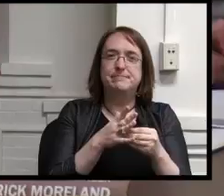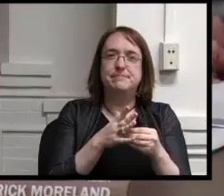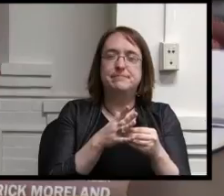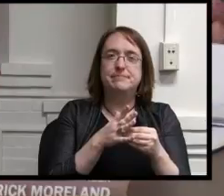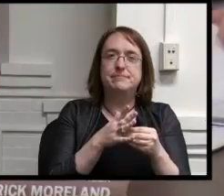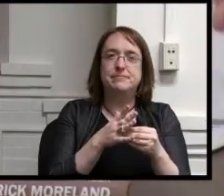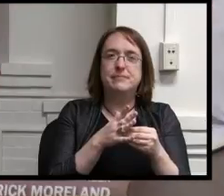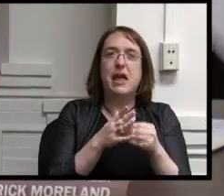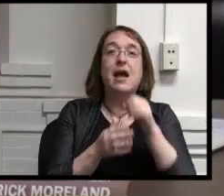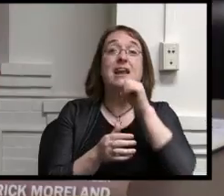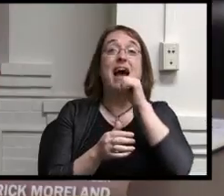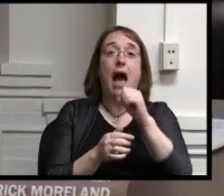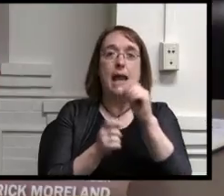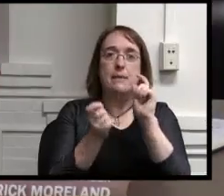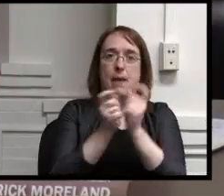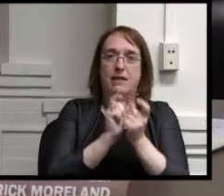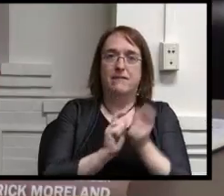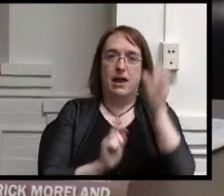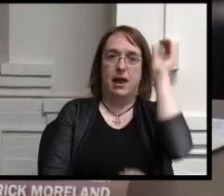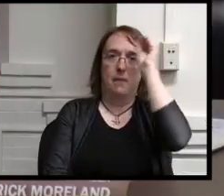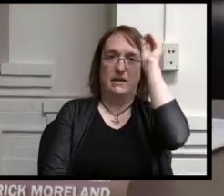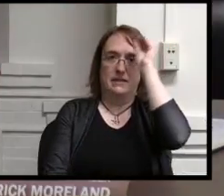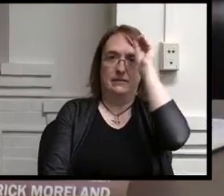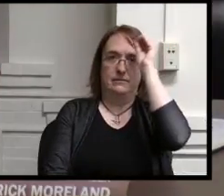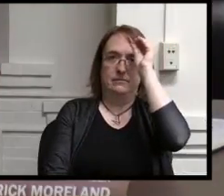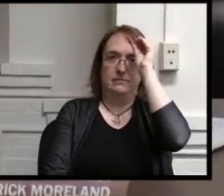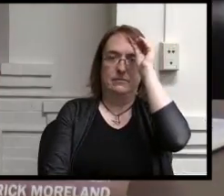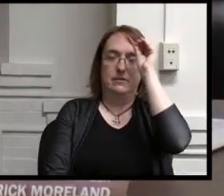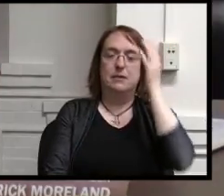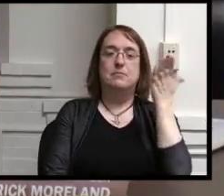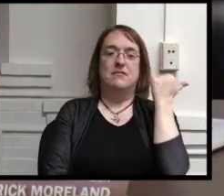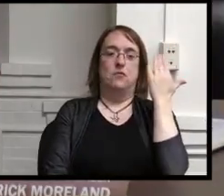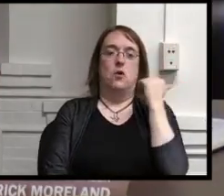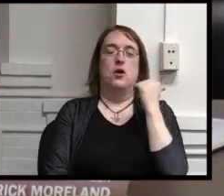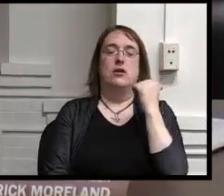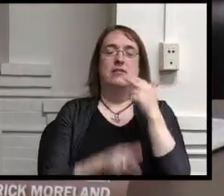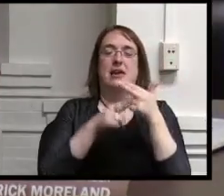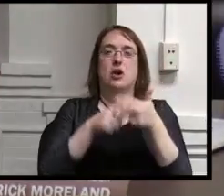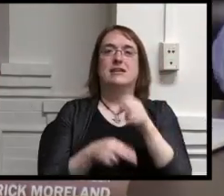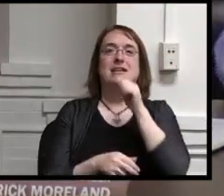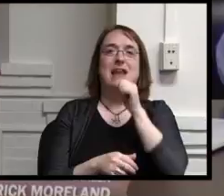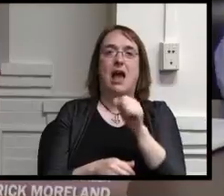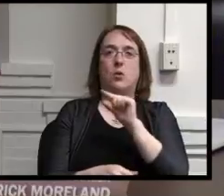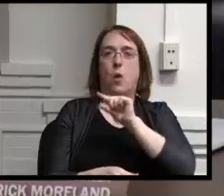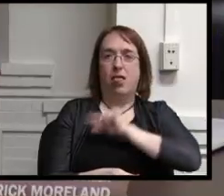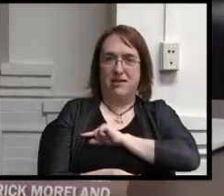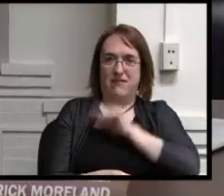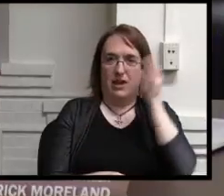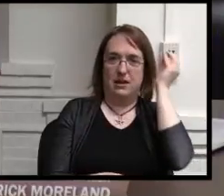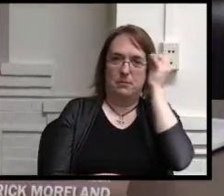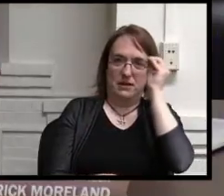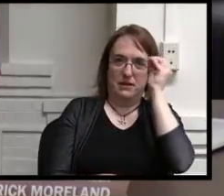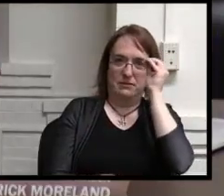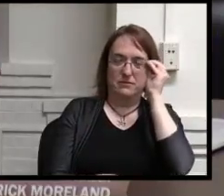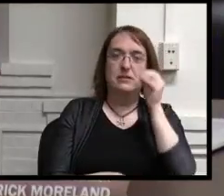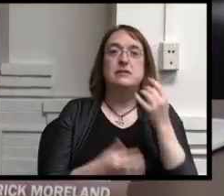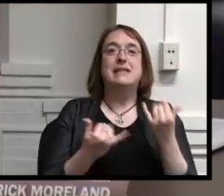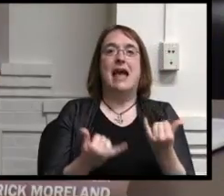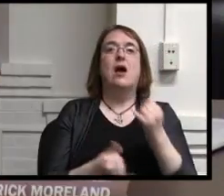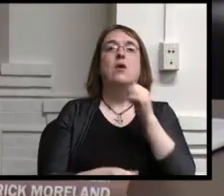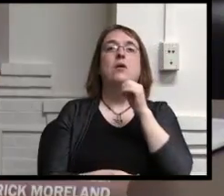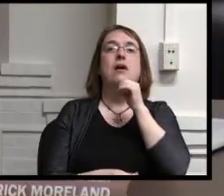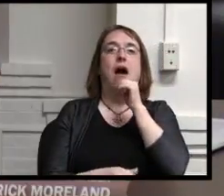an unmodified opinion. Used to be called a non-qualified opinion. Now it's a non-modified opinion, or an unmodified